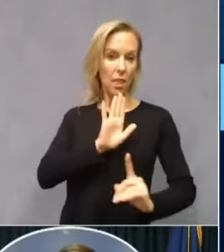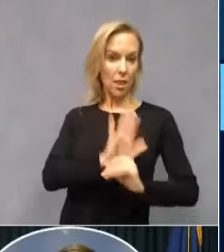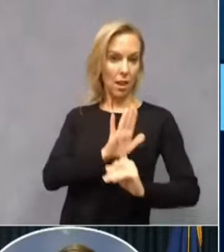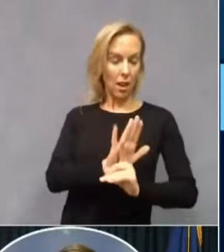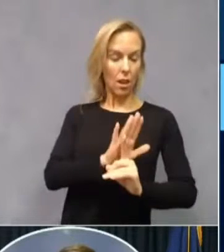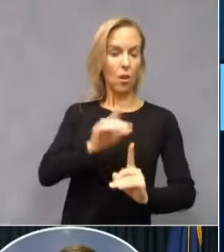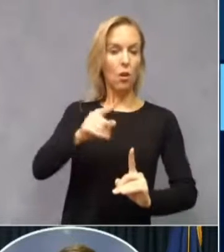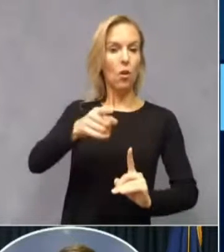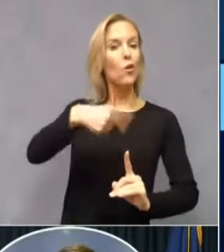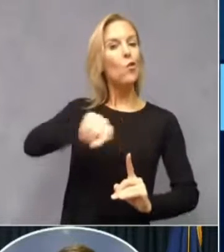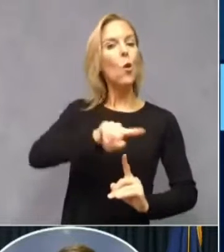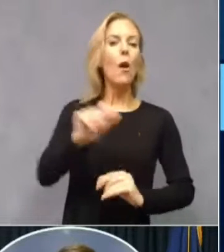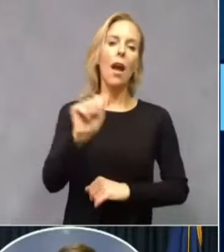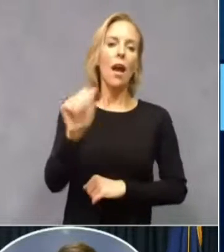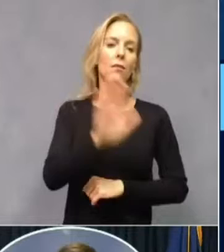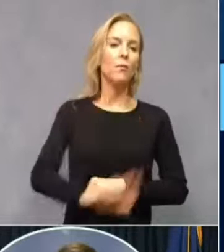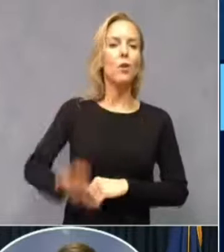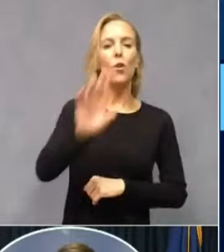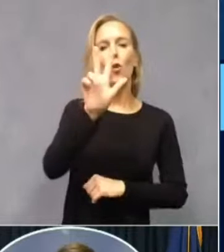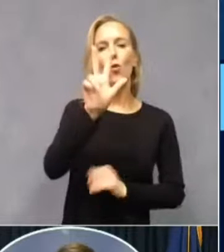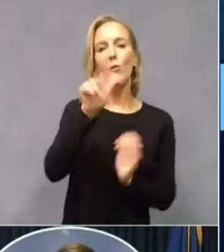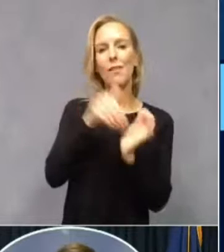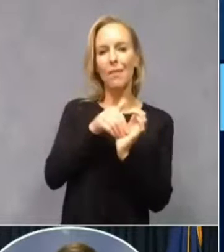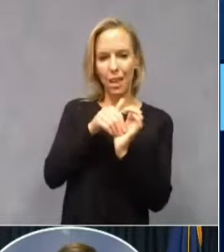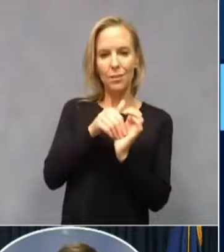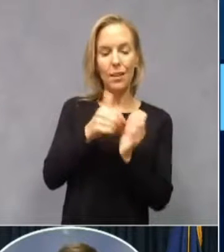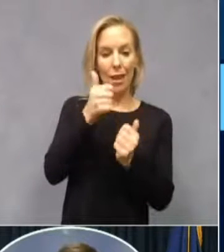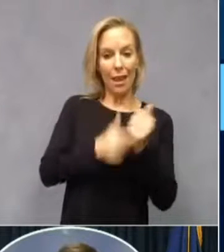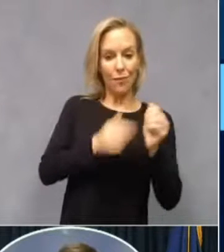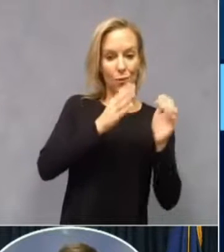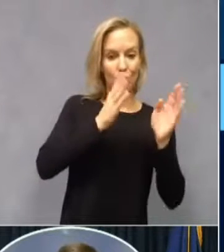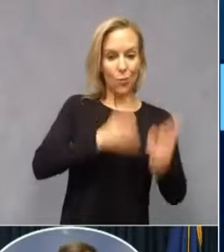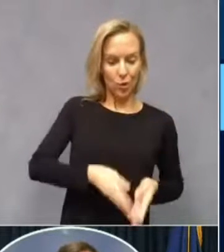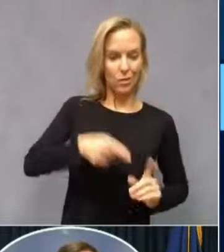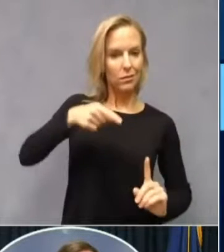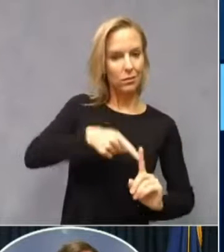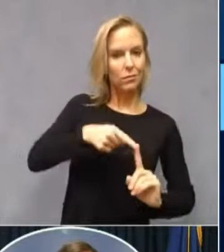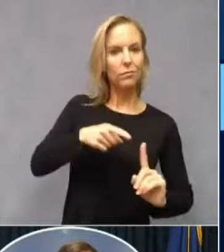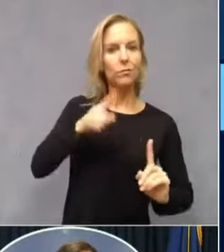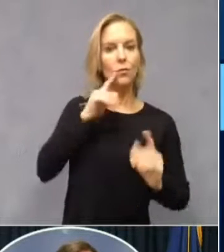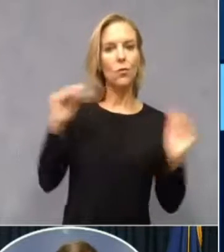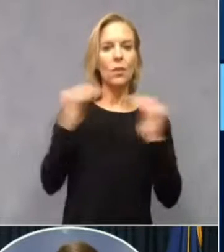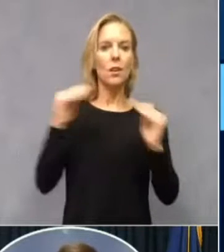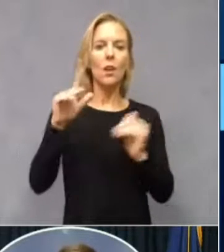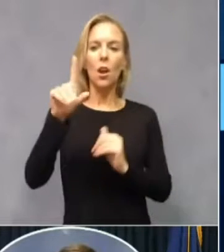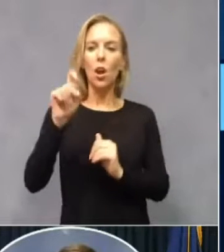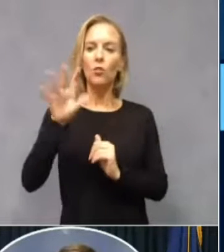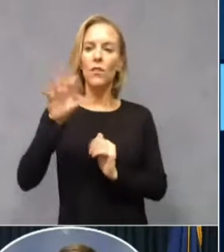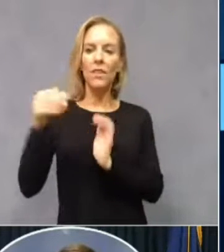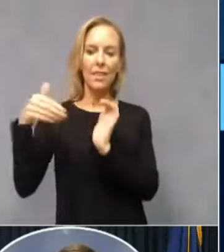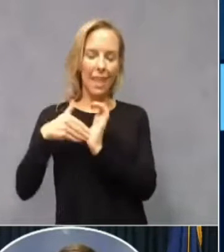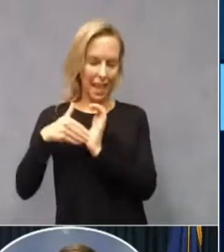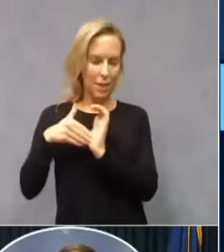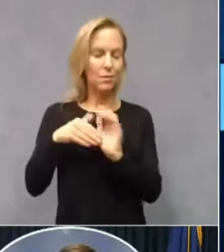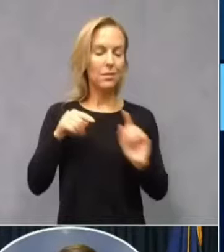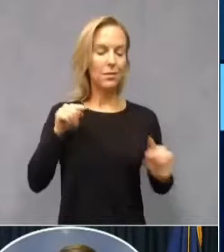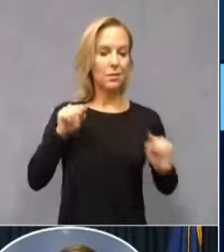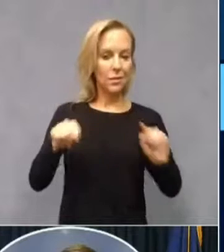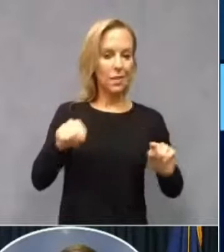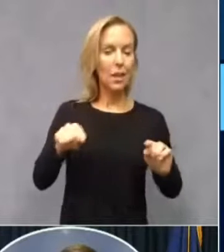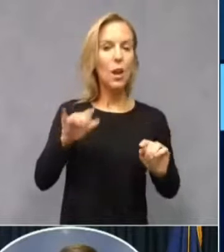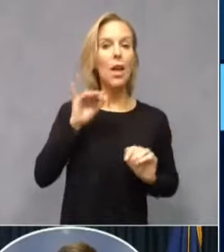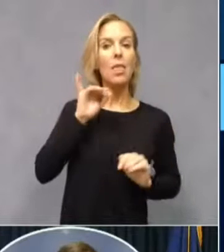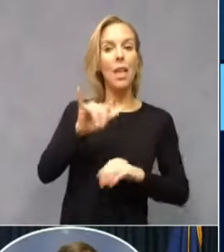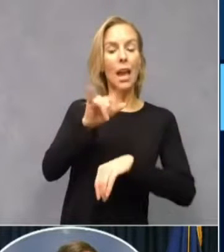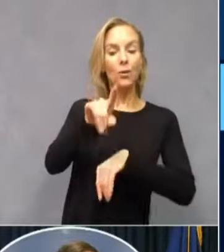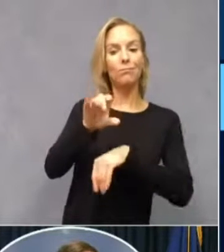average about $3,000 per tenant, equaling $150,000. We are continuing to keep the portal open because we